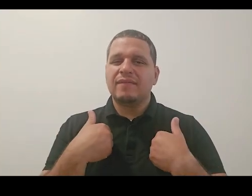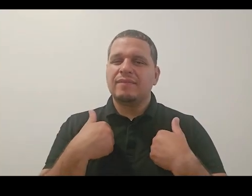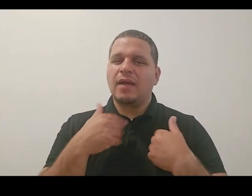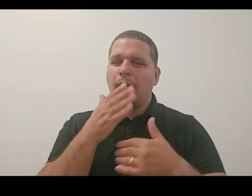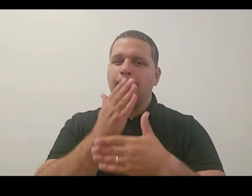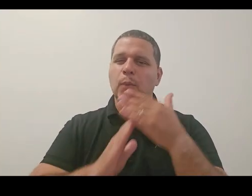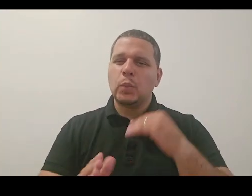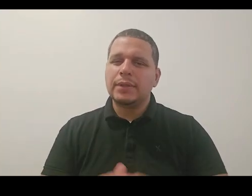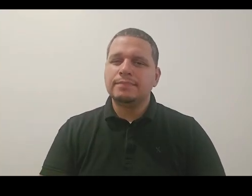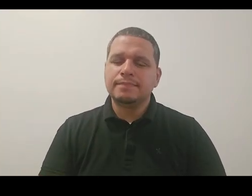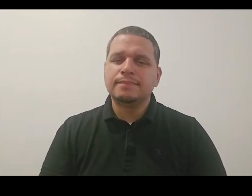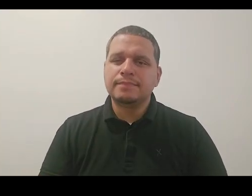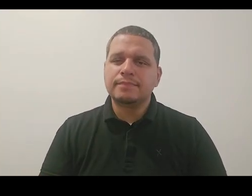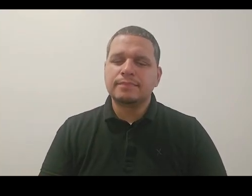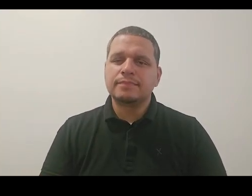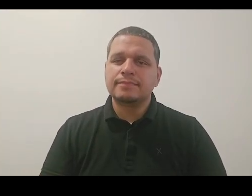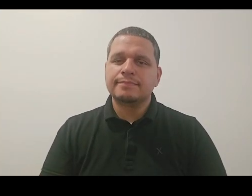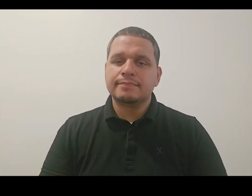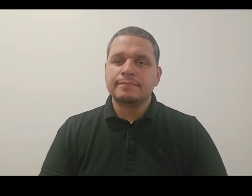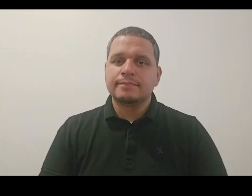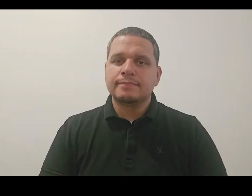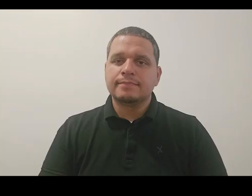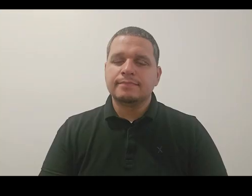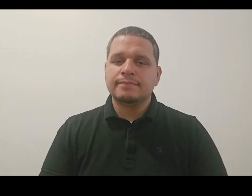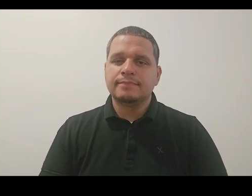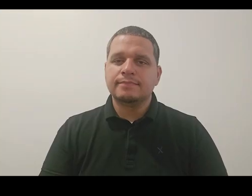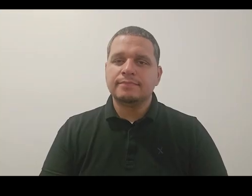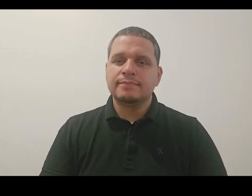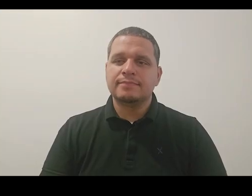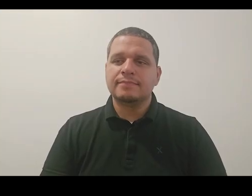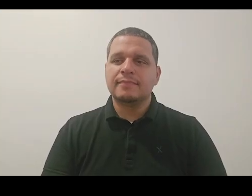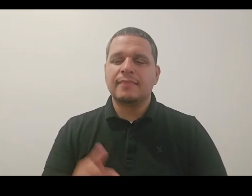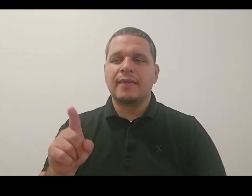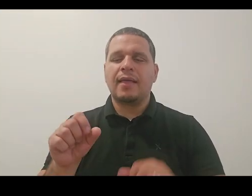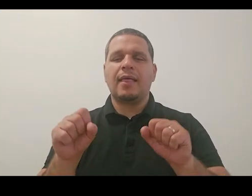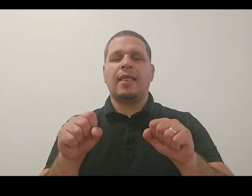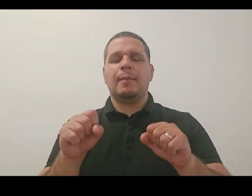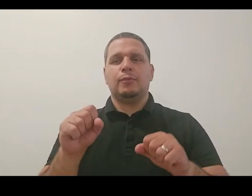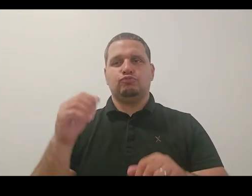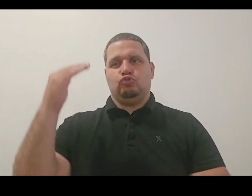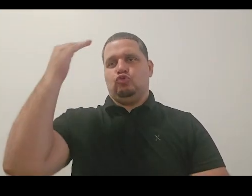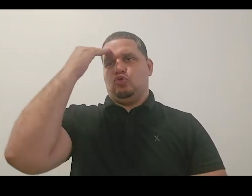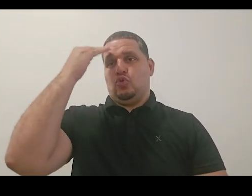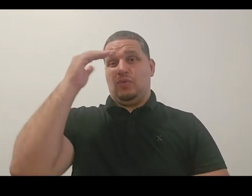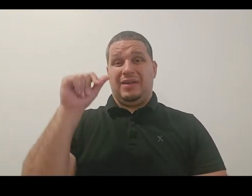I think having humility and being able to